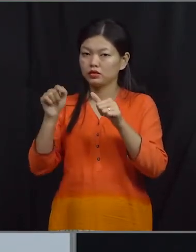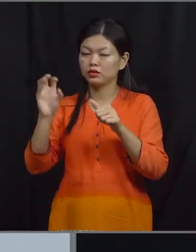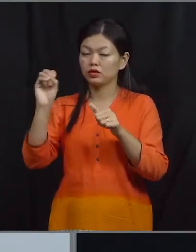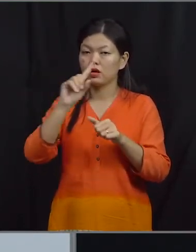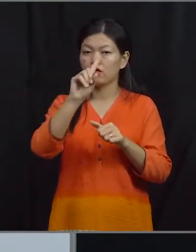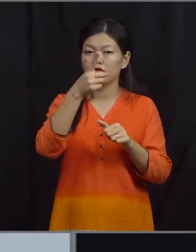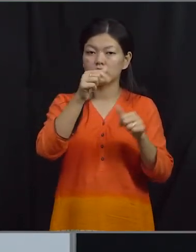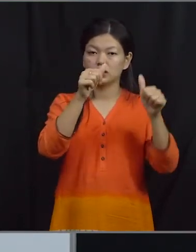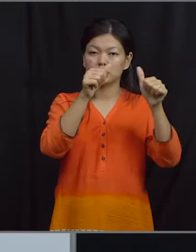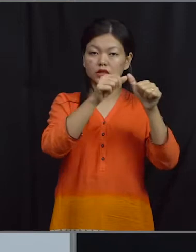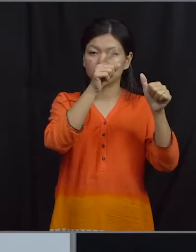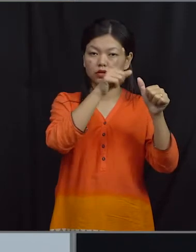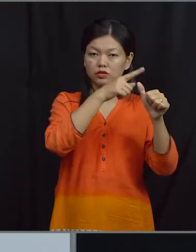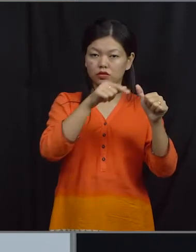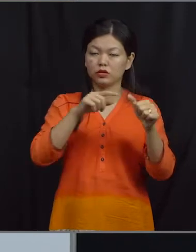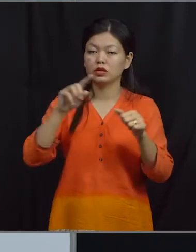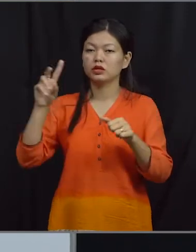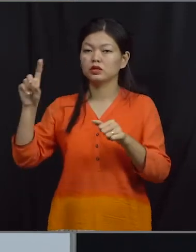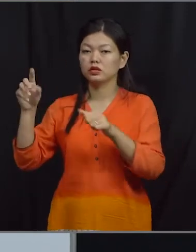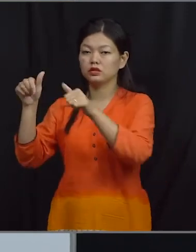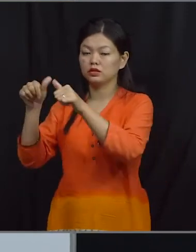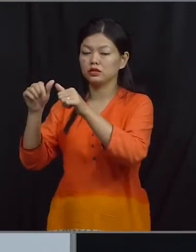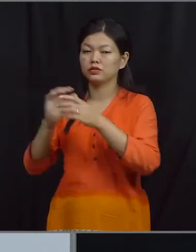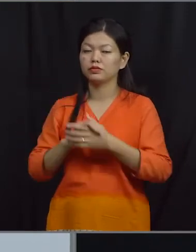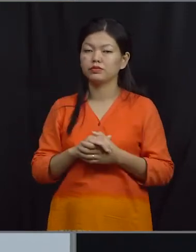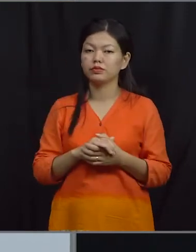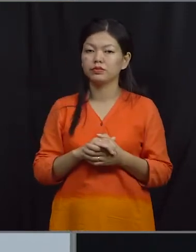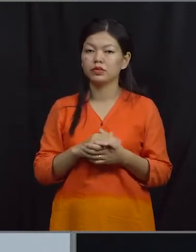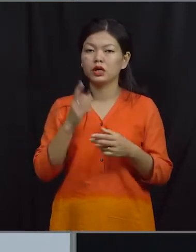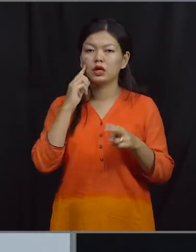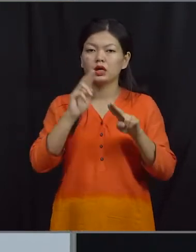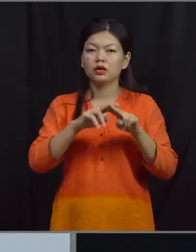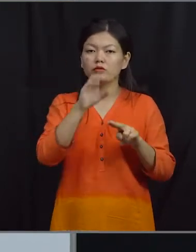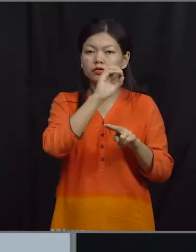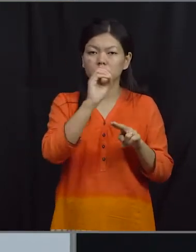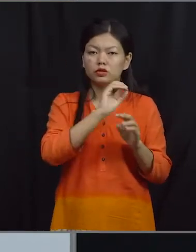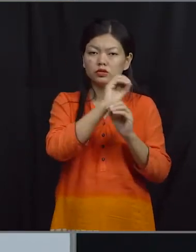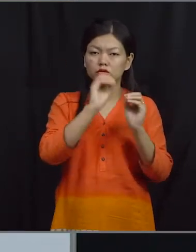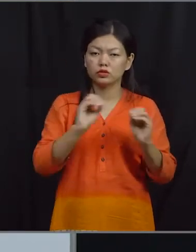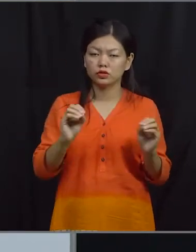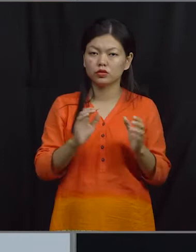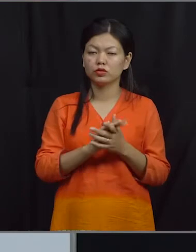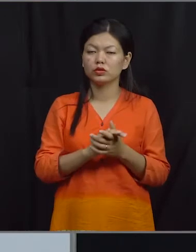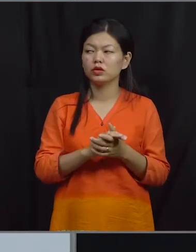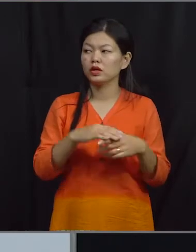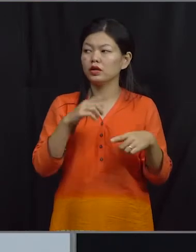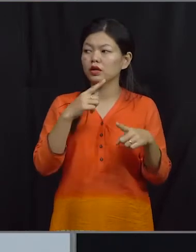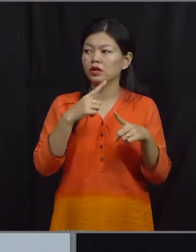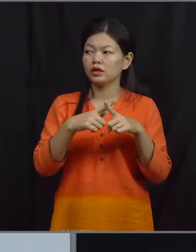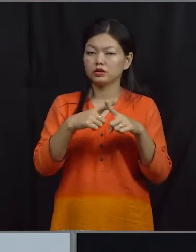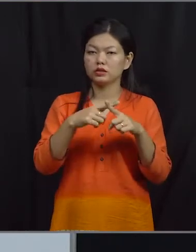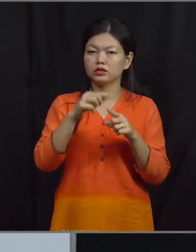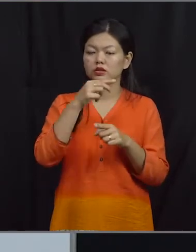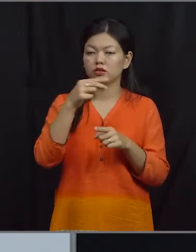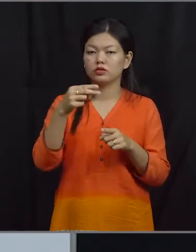it as non-singular matrix, right? Okay. Here, if it is non-zero, then we have the system as Ax equal to b. If